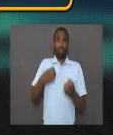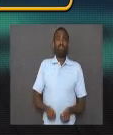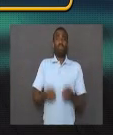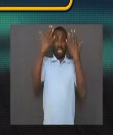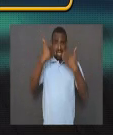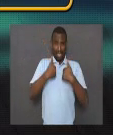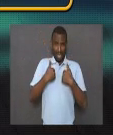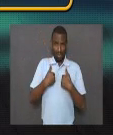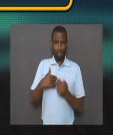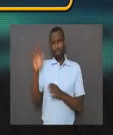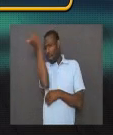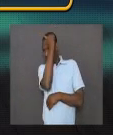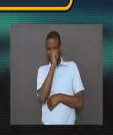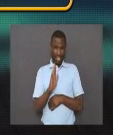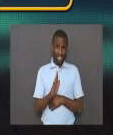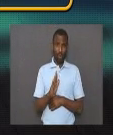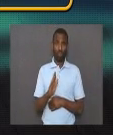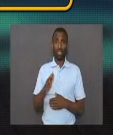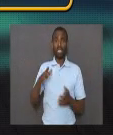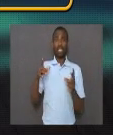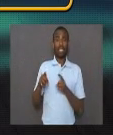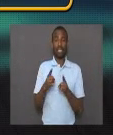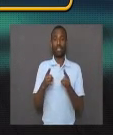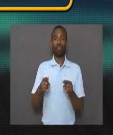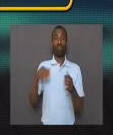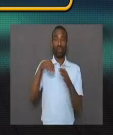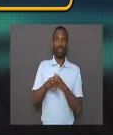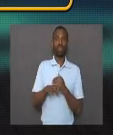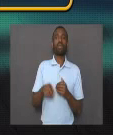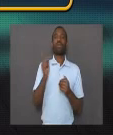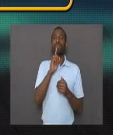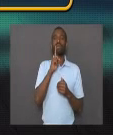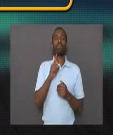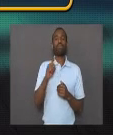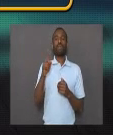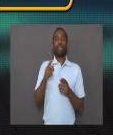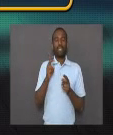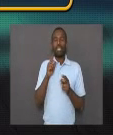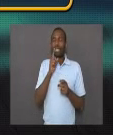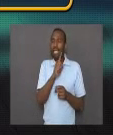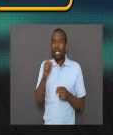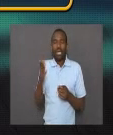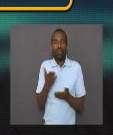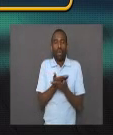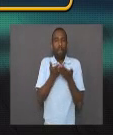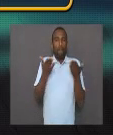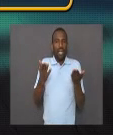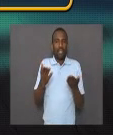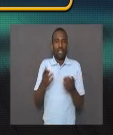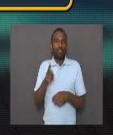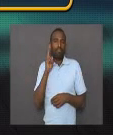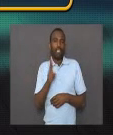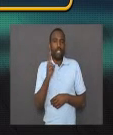system, we must establish the range of speeds for each particle.